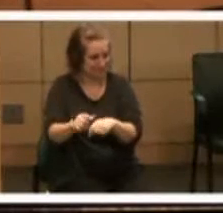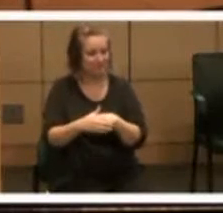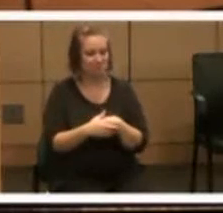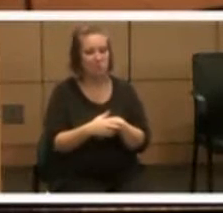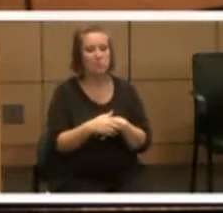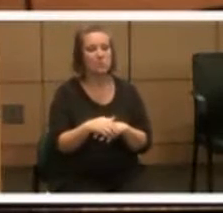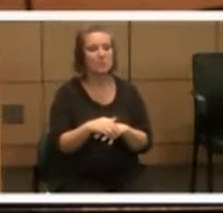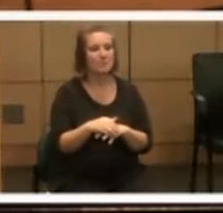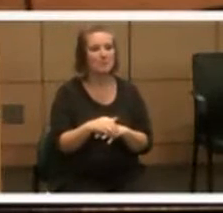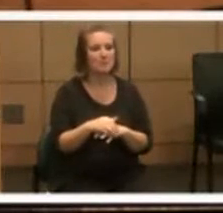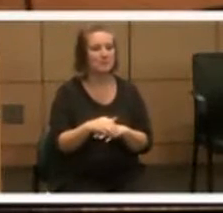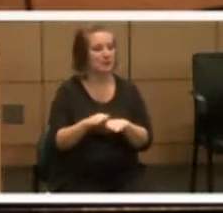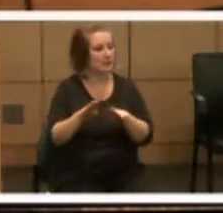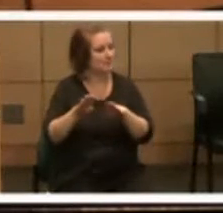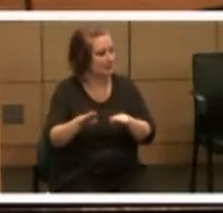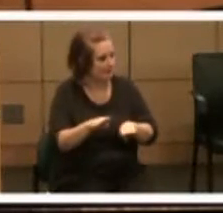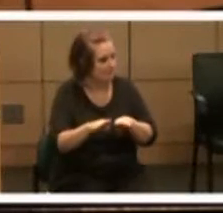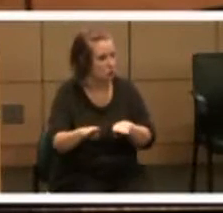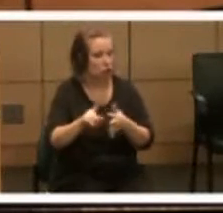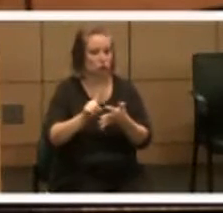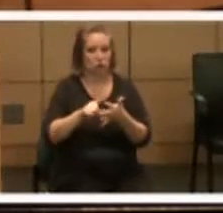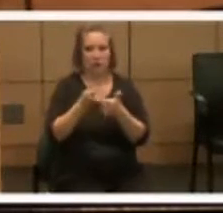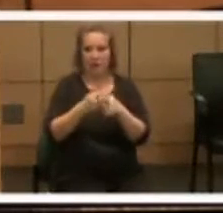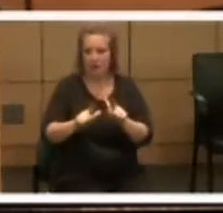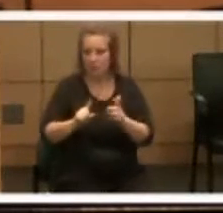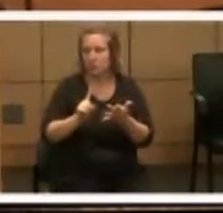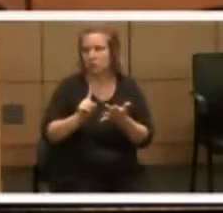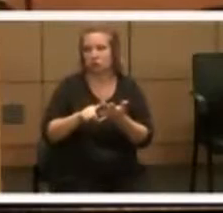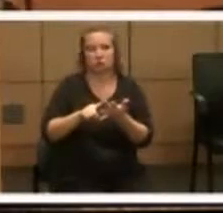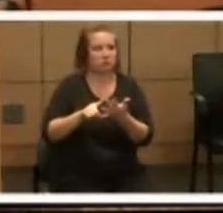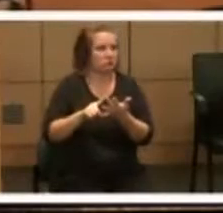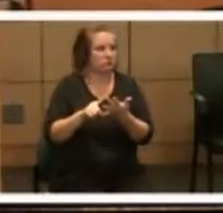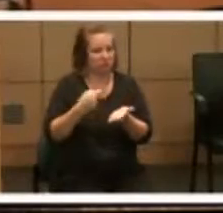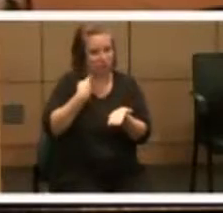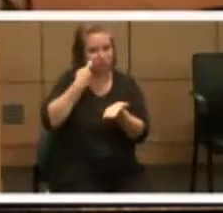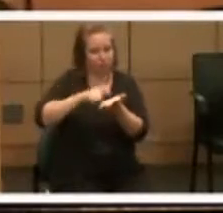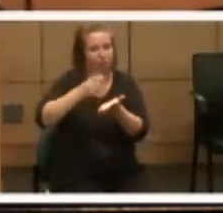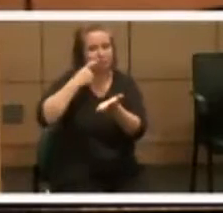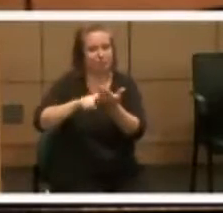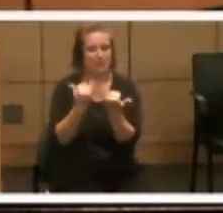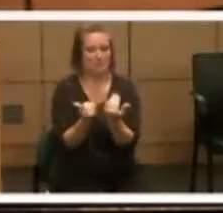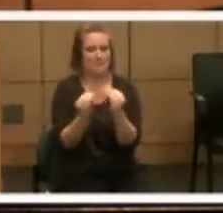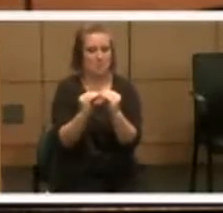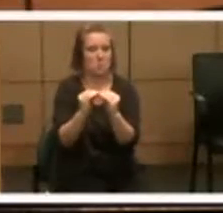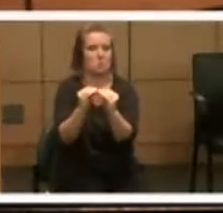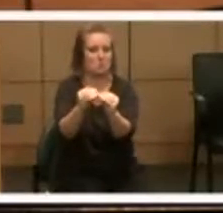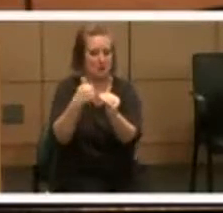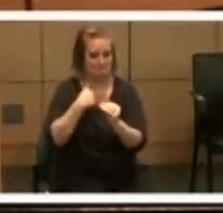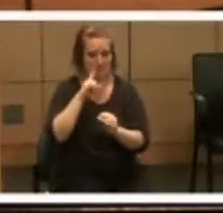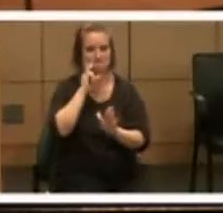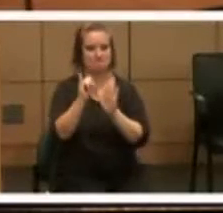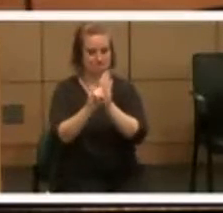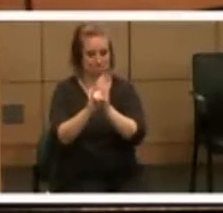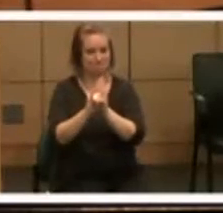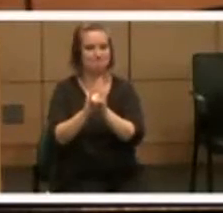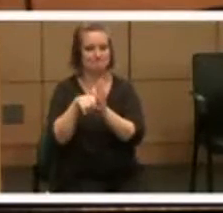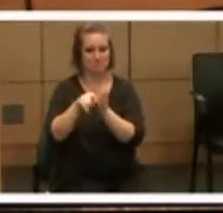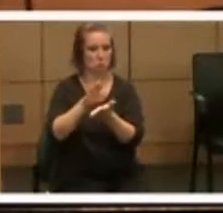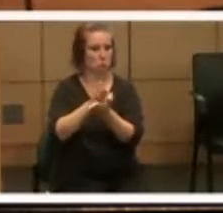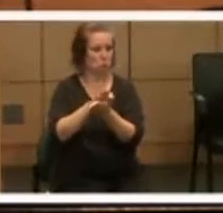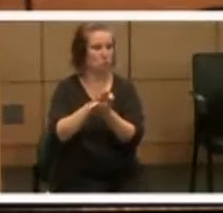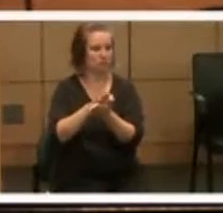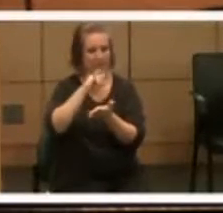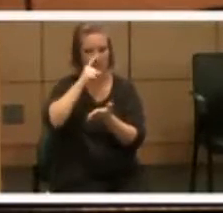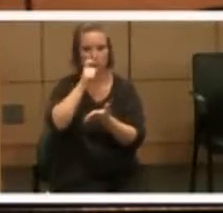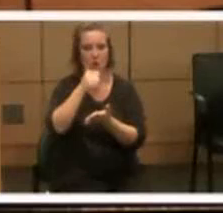the behavior, the language. I'm noticing more and more children I identify in the schools with hearing,